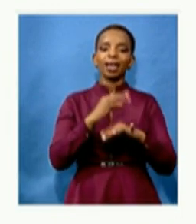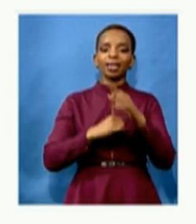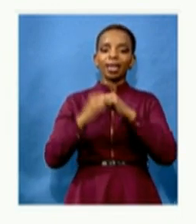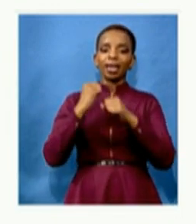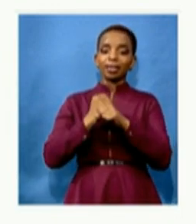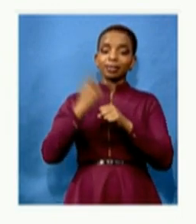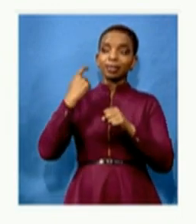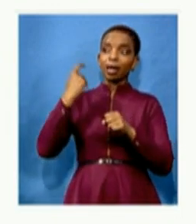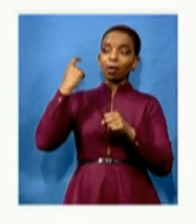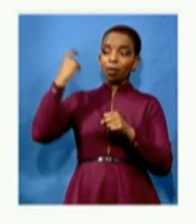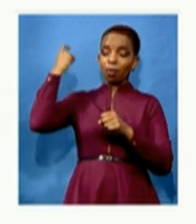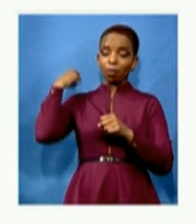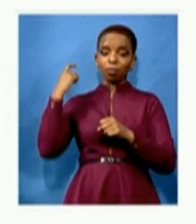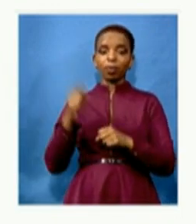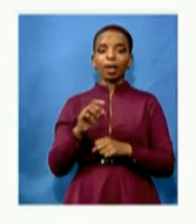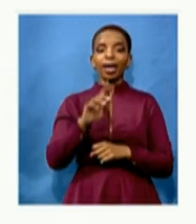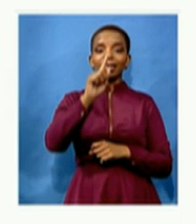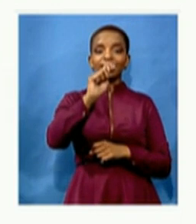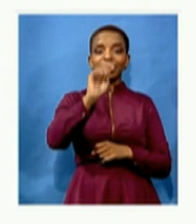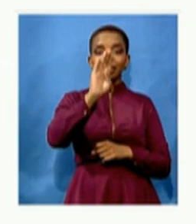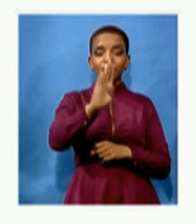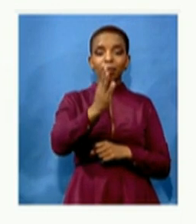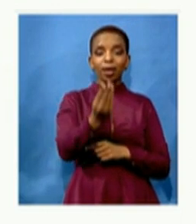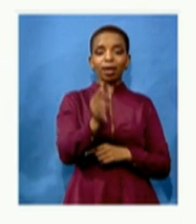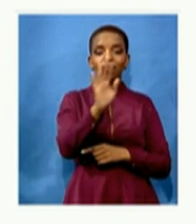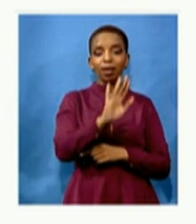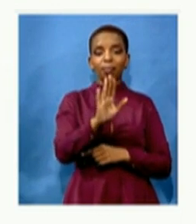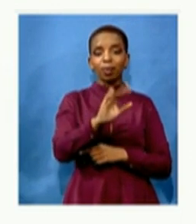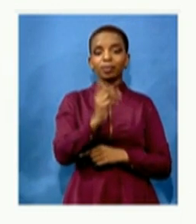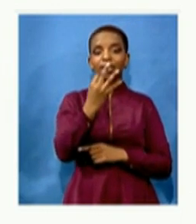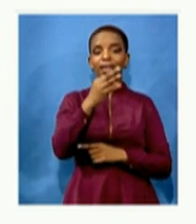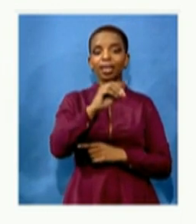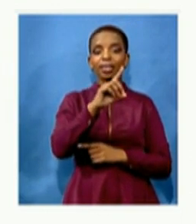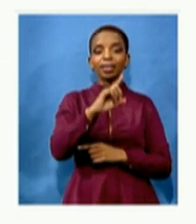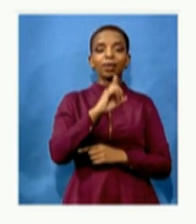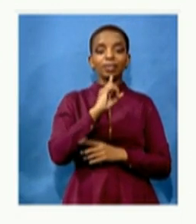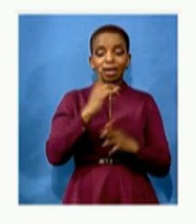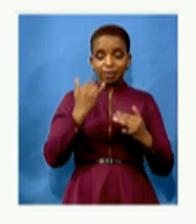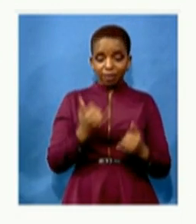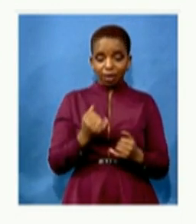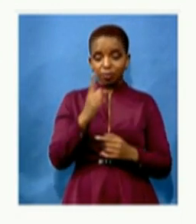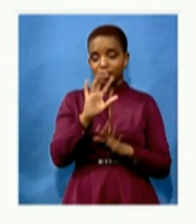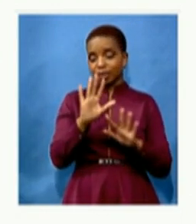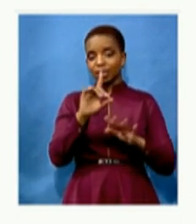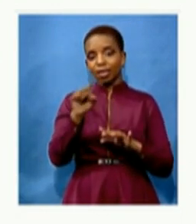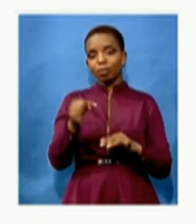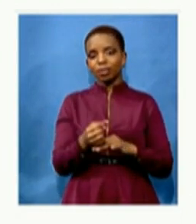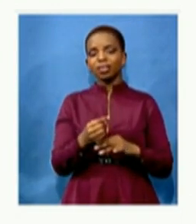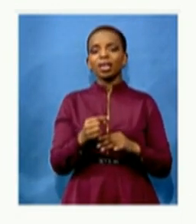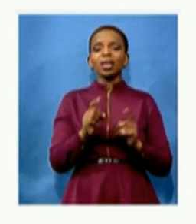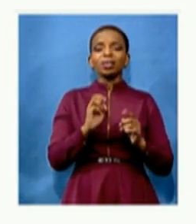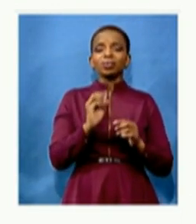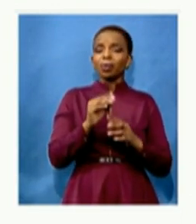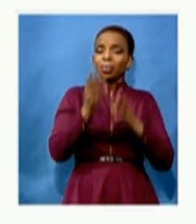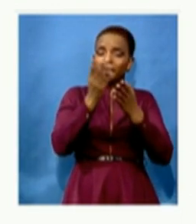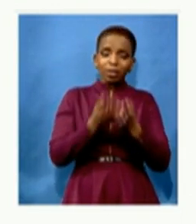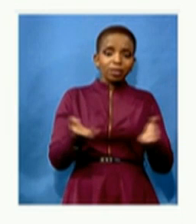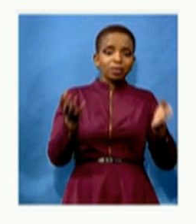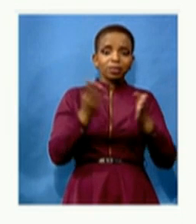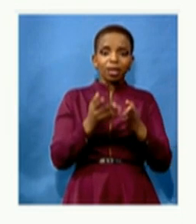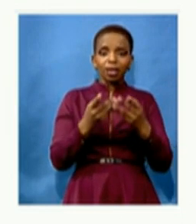flu's sitting at around 10,000, NCDs around 100,000. So these are all, in a sense, preventable deaths. And I think it's